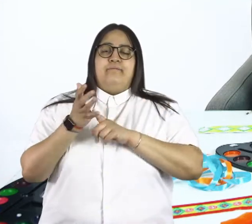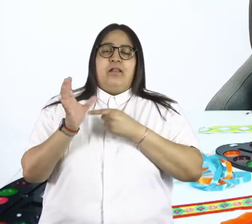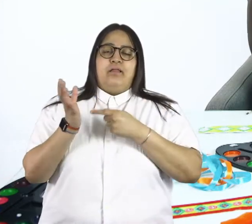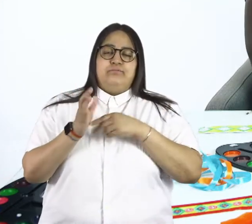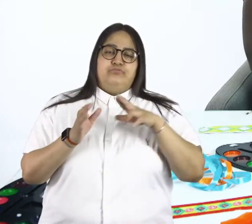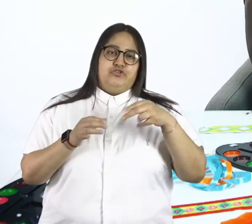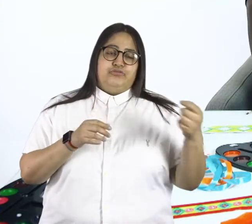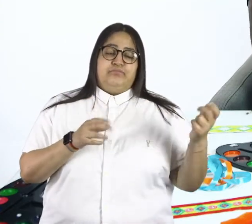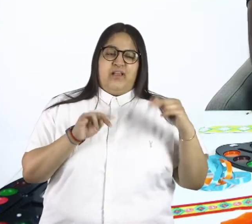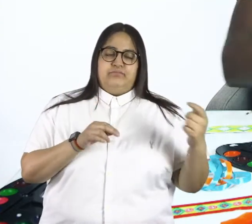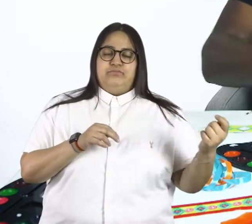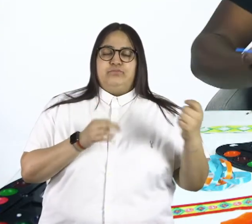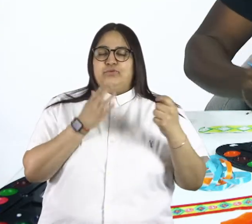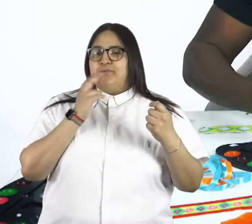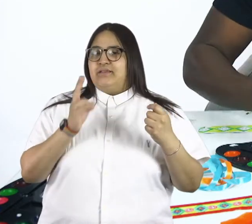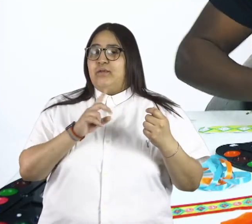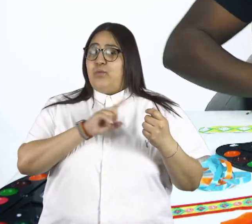because